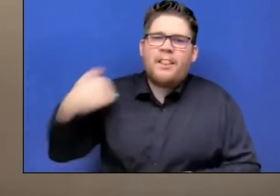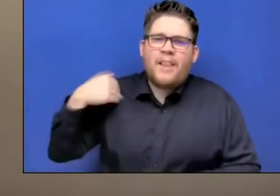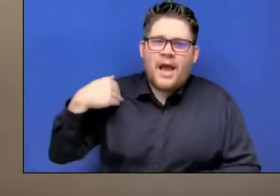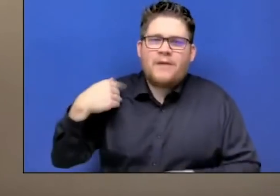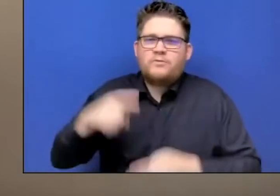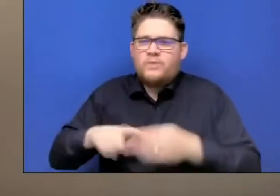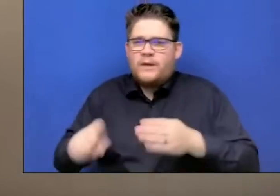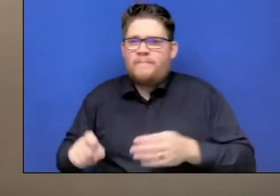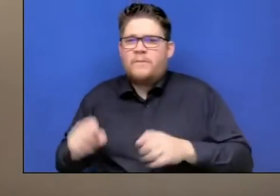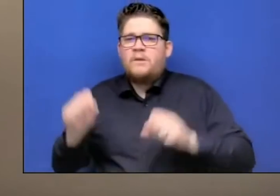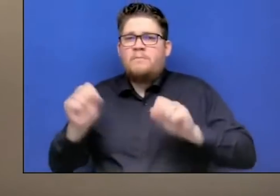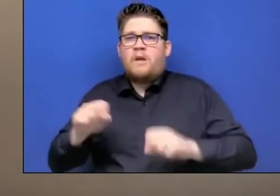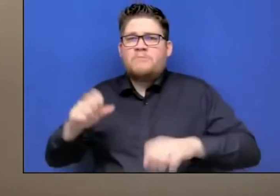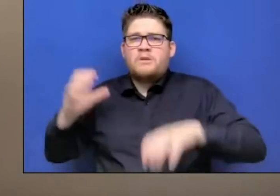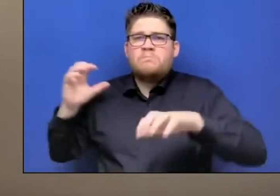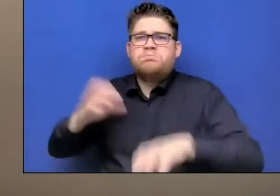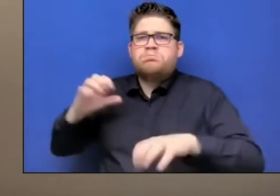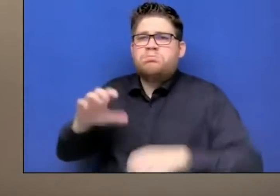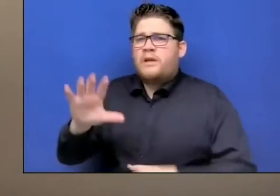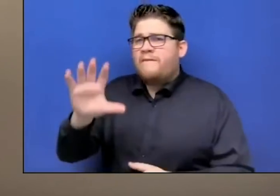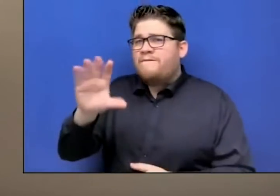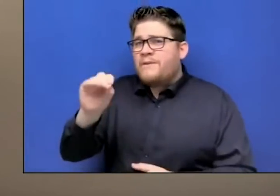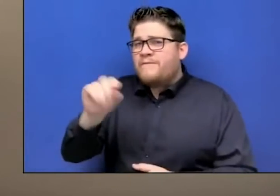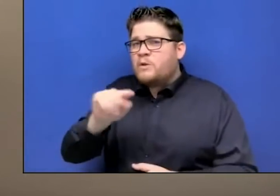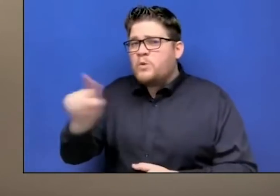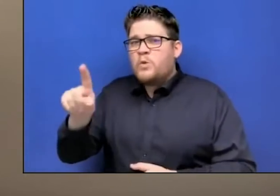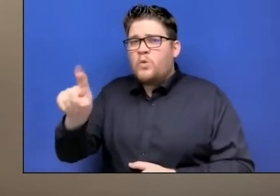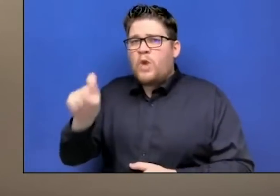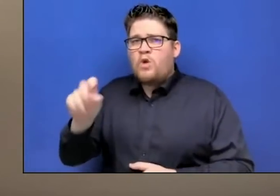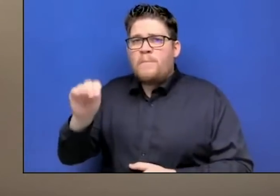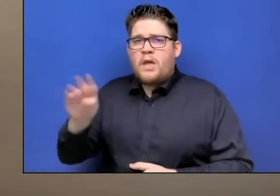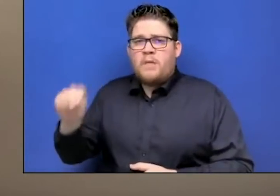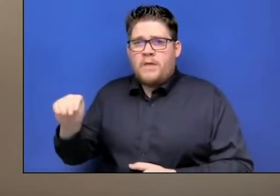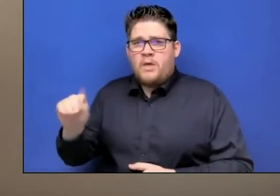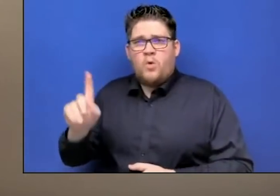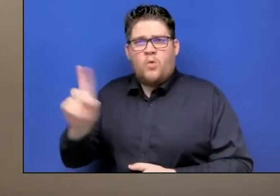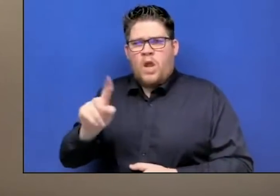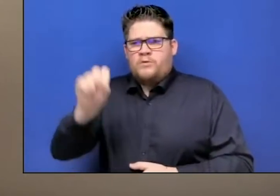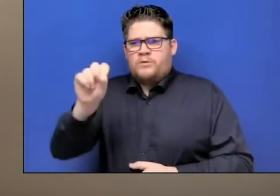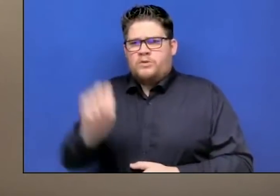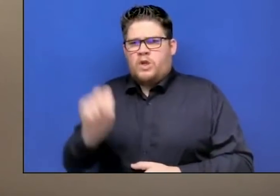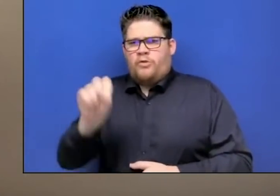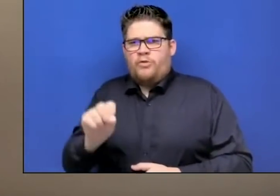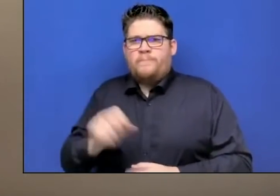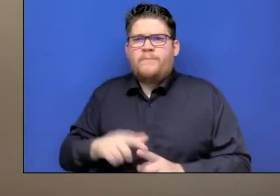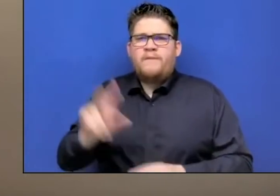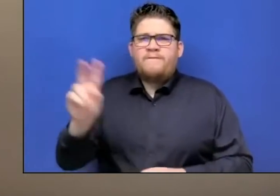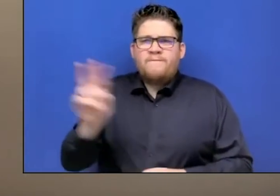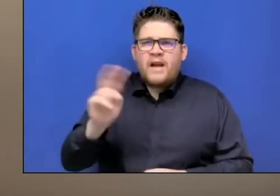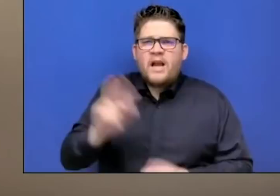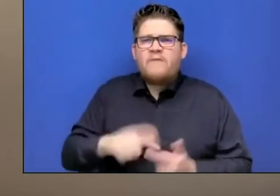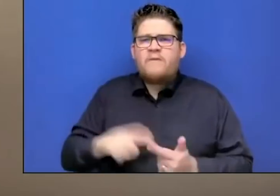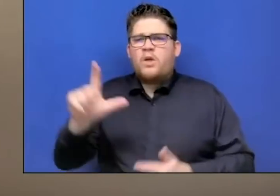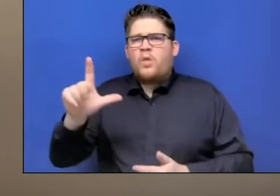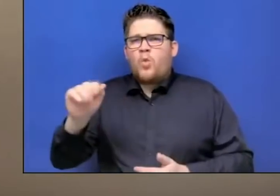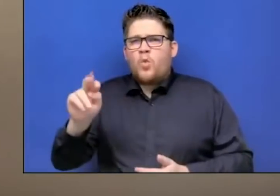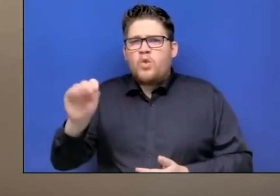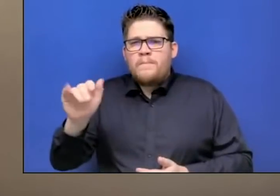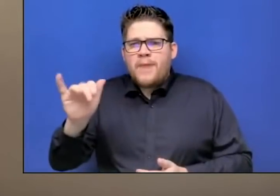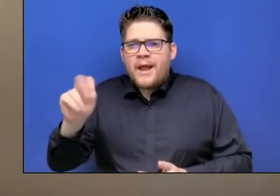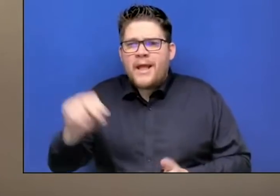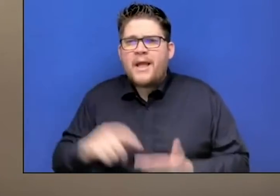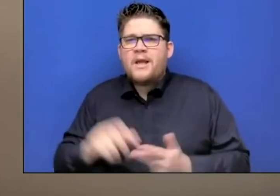millimeters on the south coast for the lower mainland, Sunshine Coast, Howe Sound, and the Fraser